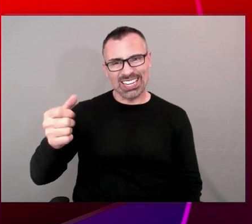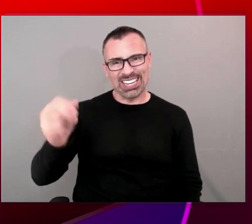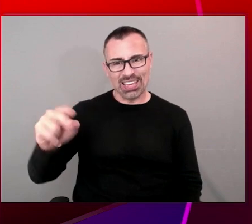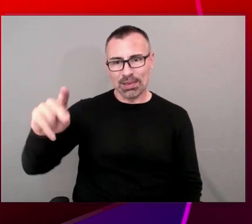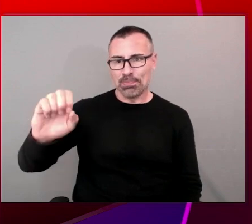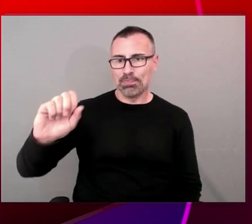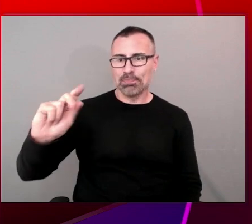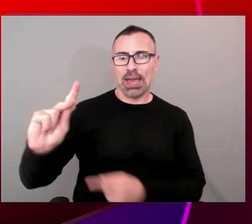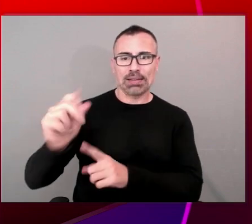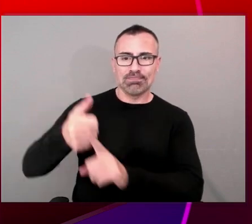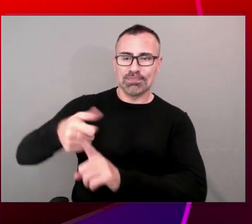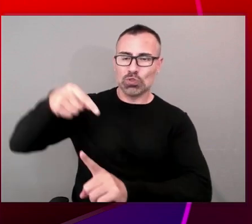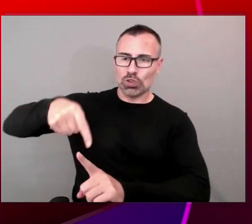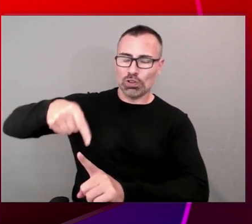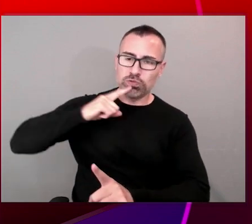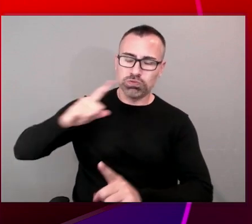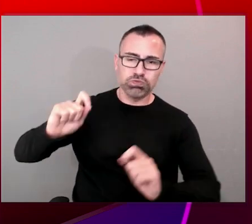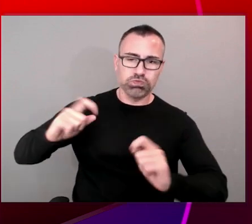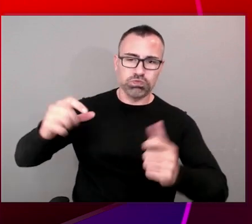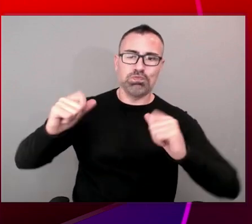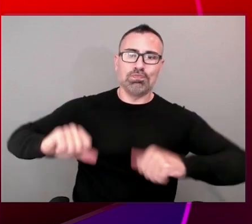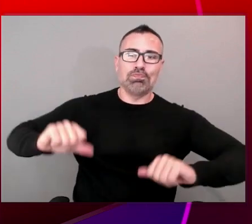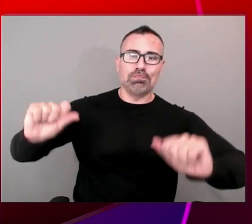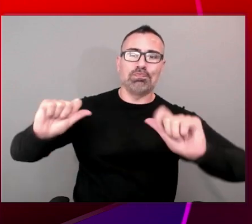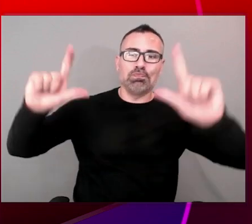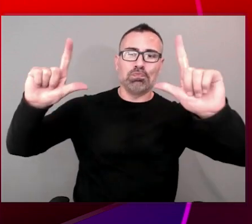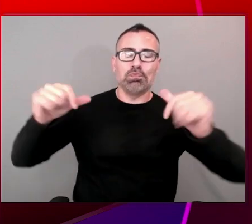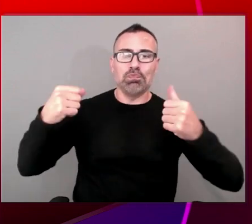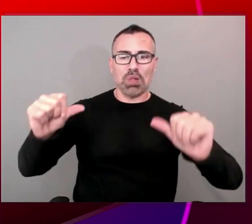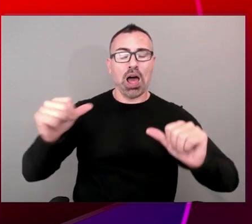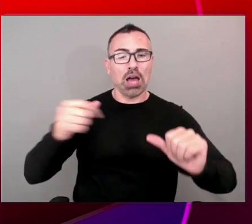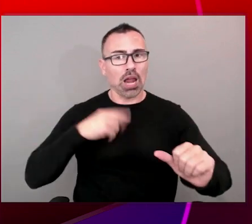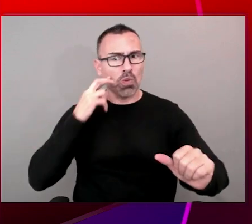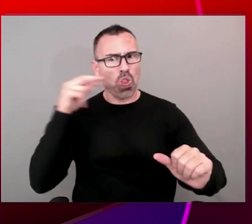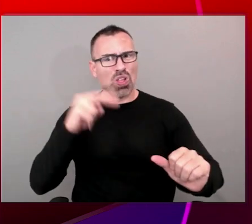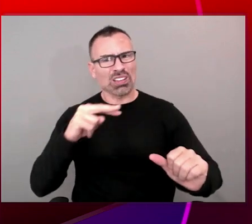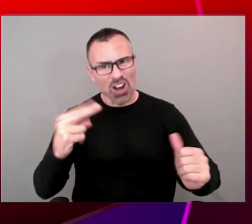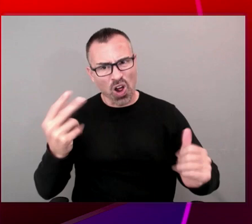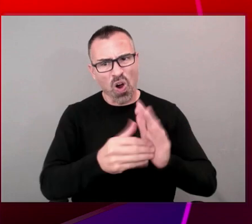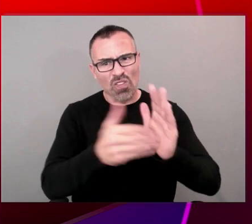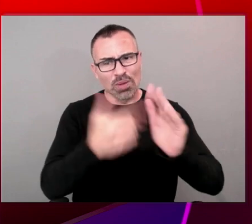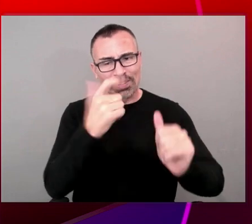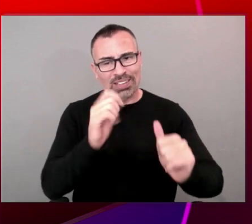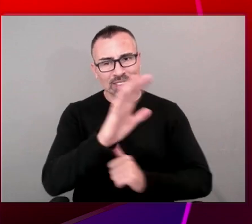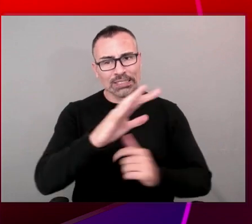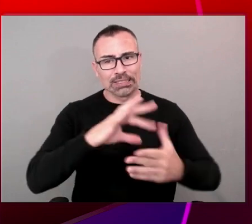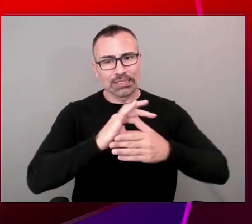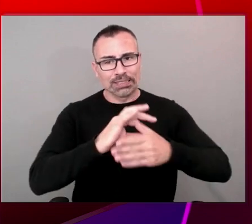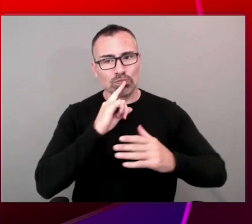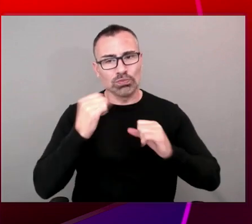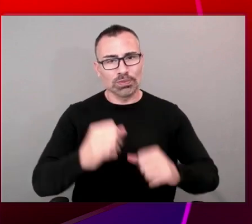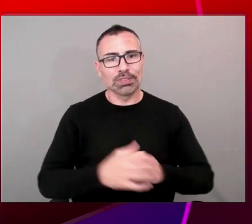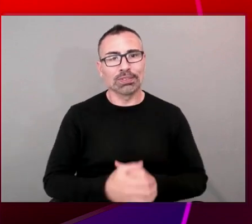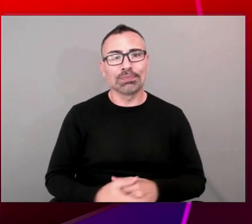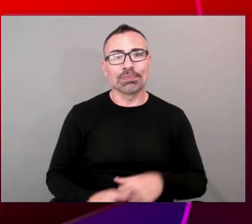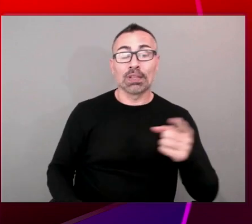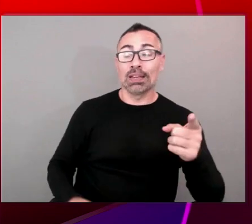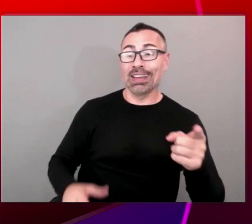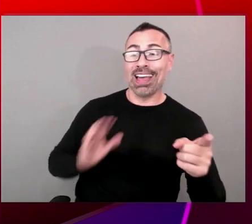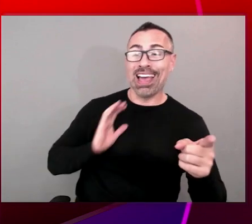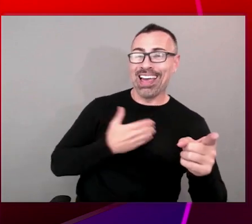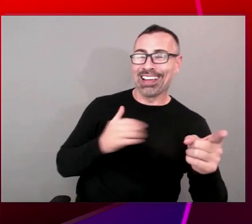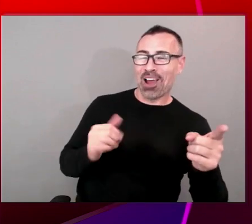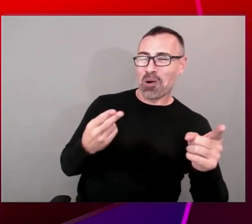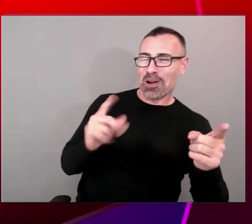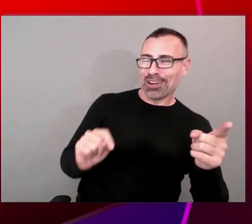I'll refer to his content a lot before kind of redoing my own. And AWS on-air host, too. Absolutely. He was